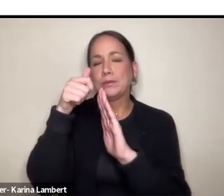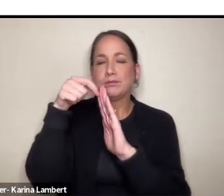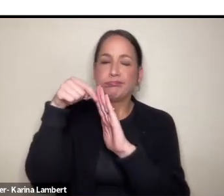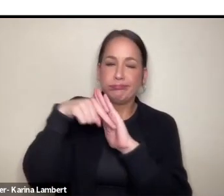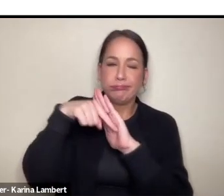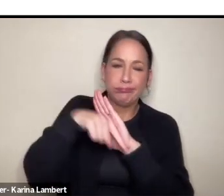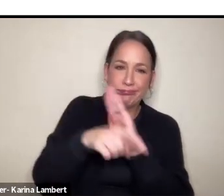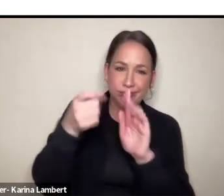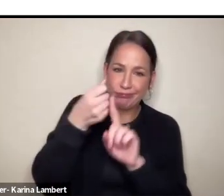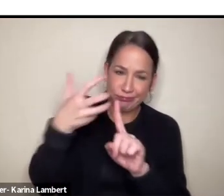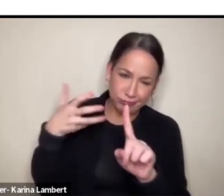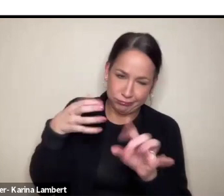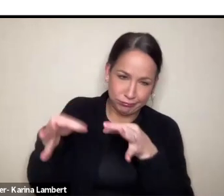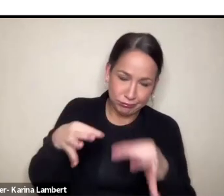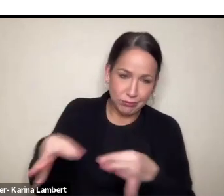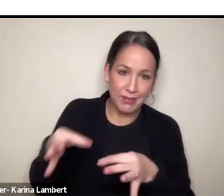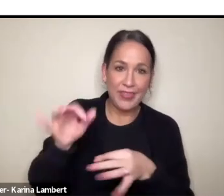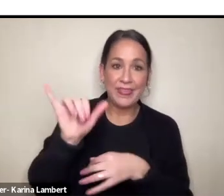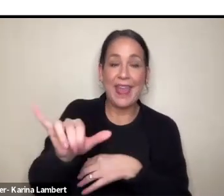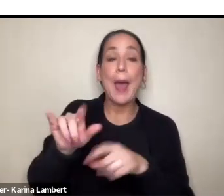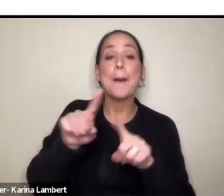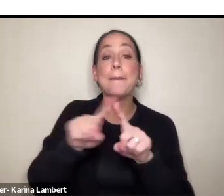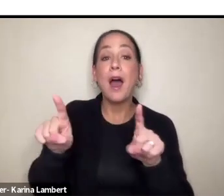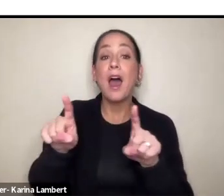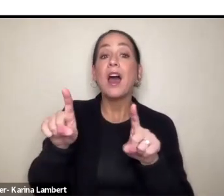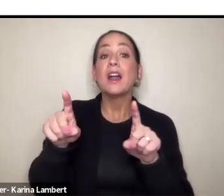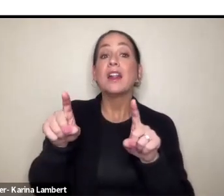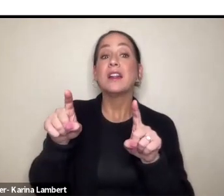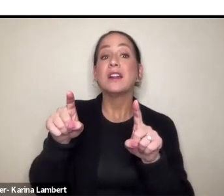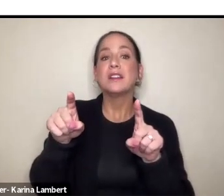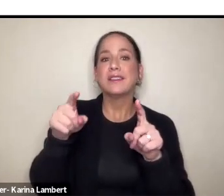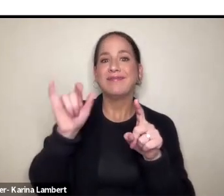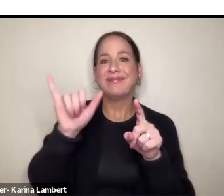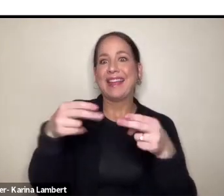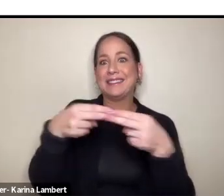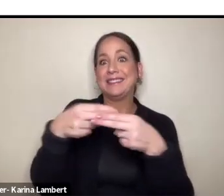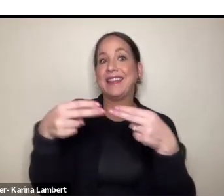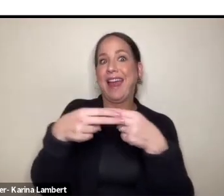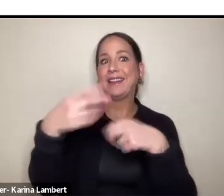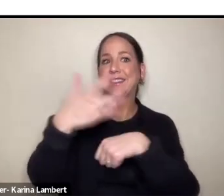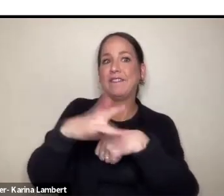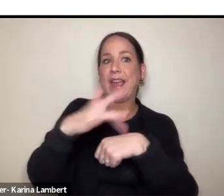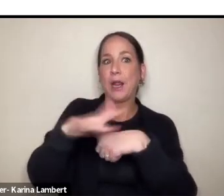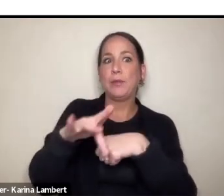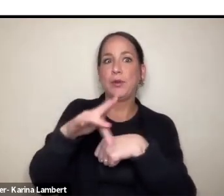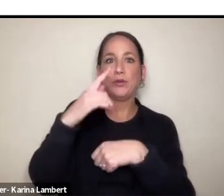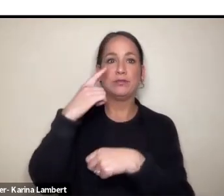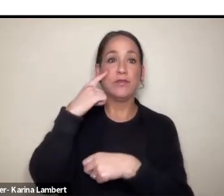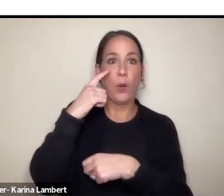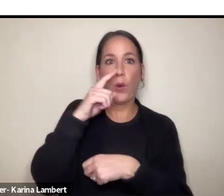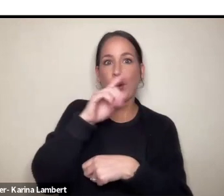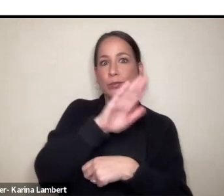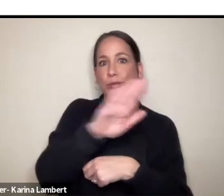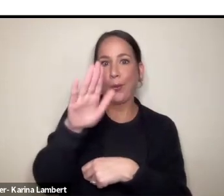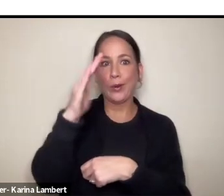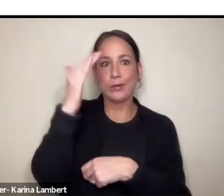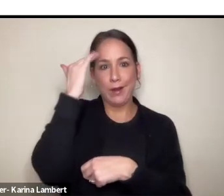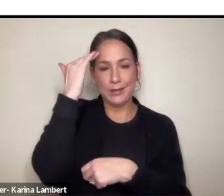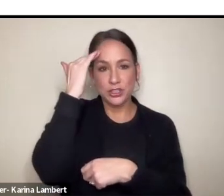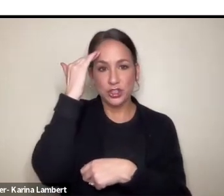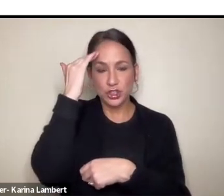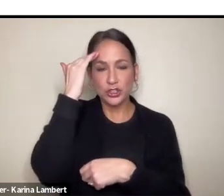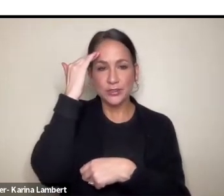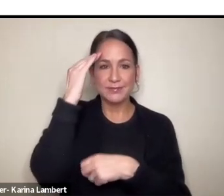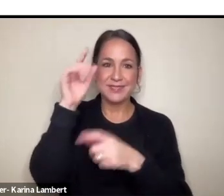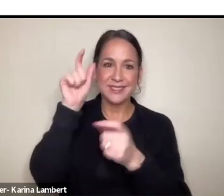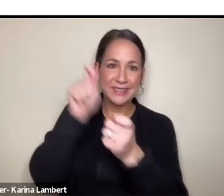able to work, but the slide deck will be available to you. And there's another slide that specifically talks about the able to work